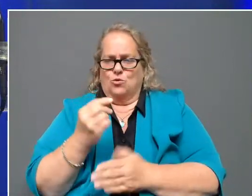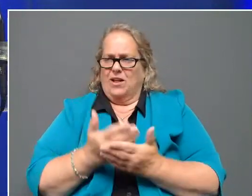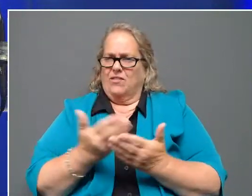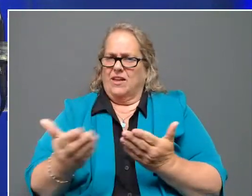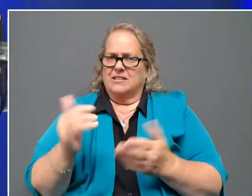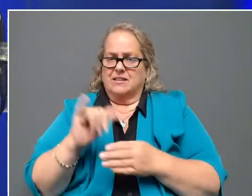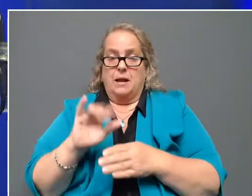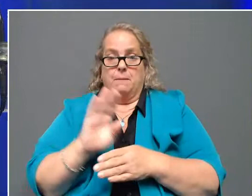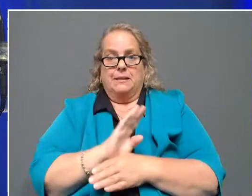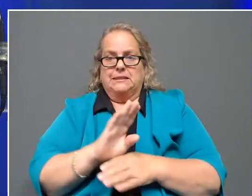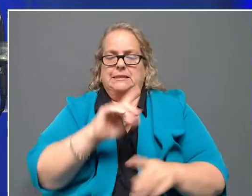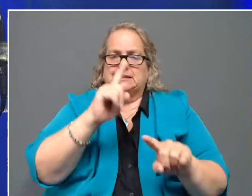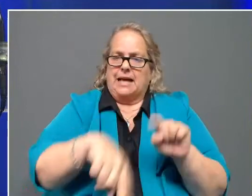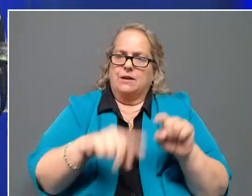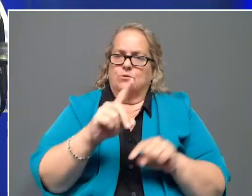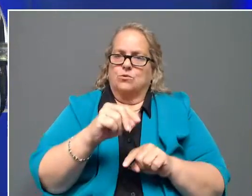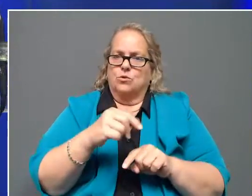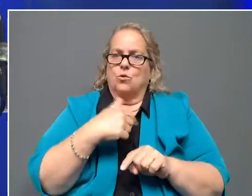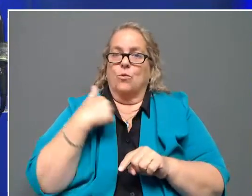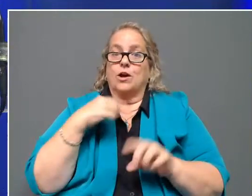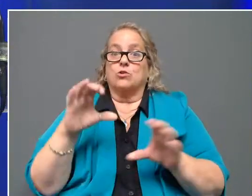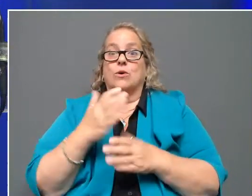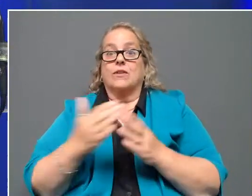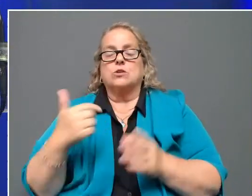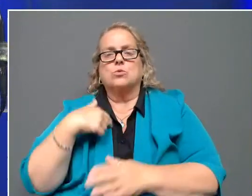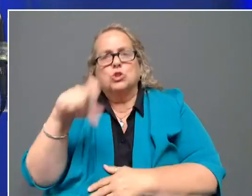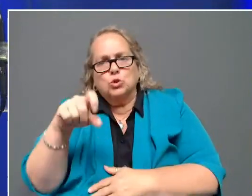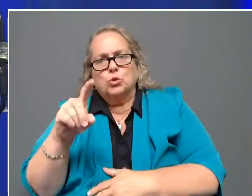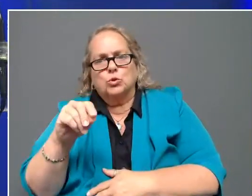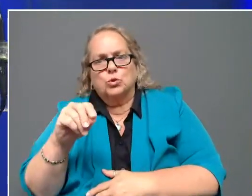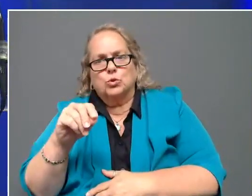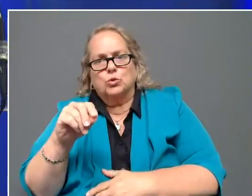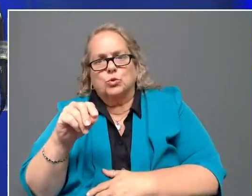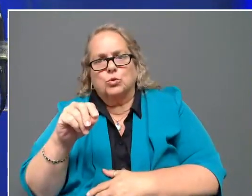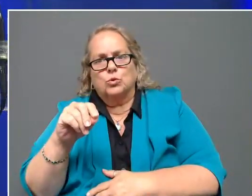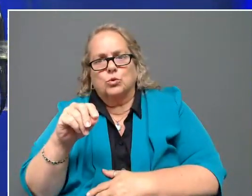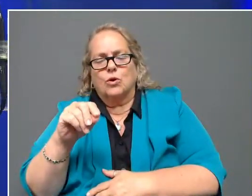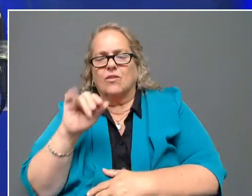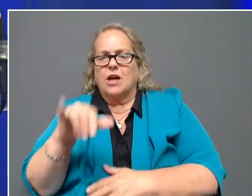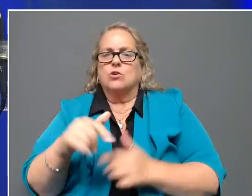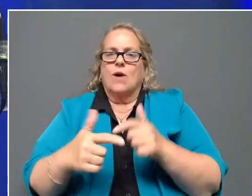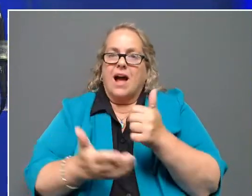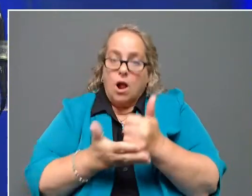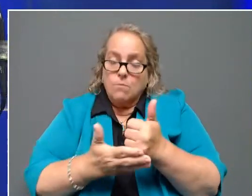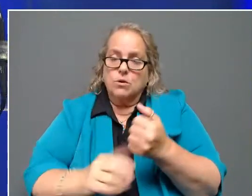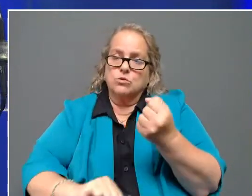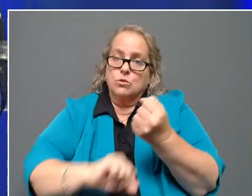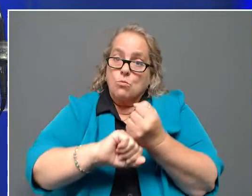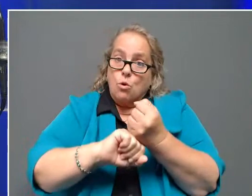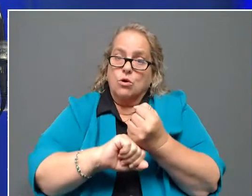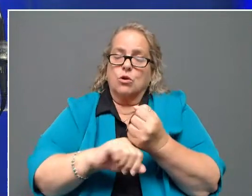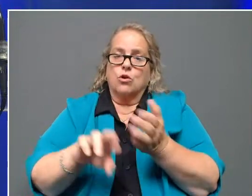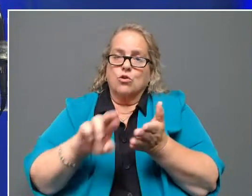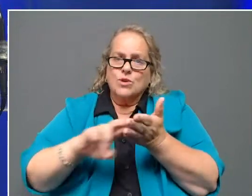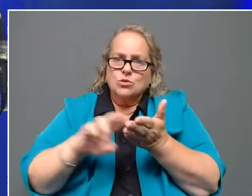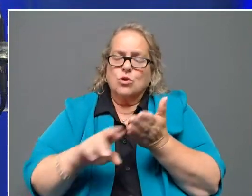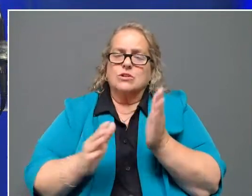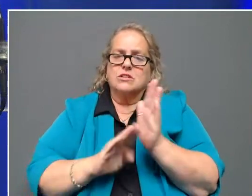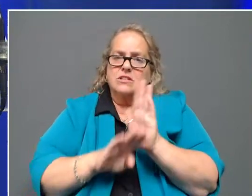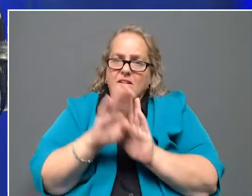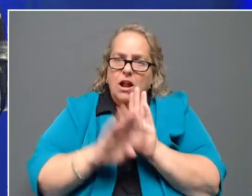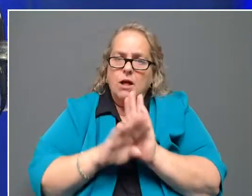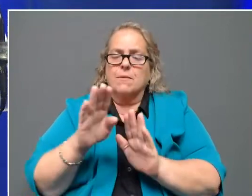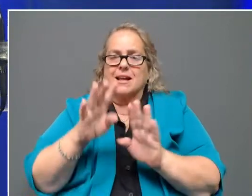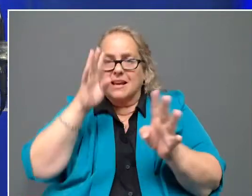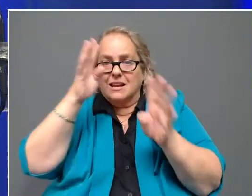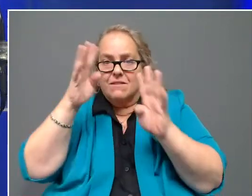do, and we do things that we should do, and that's to help support the research and development and innovation in our country, because